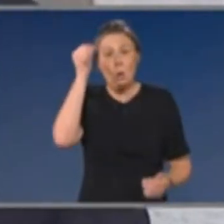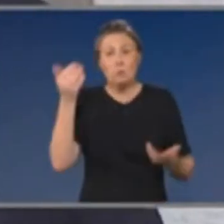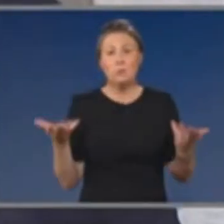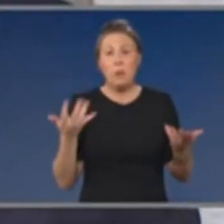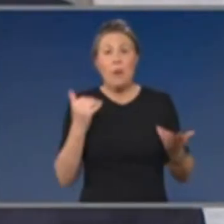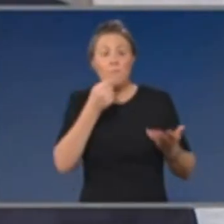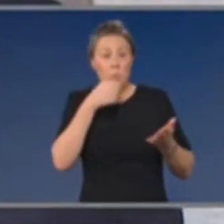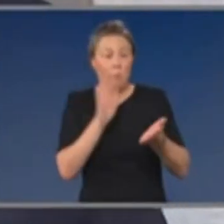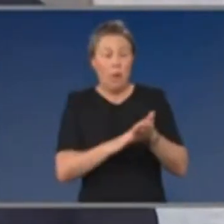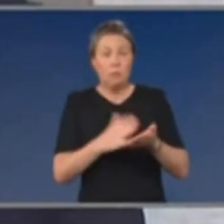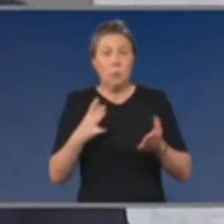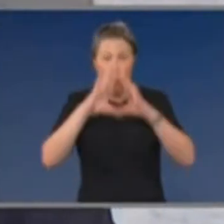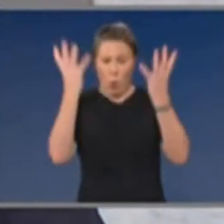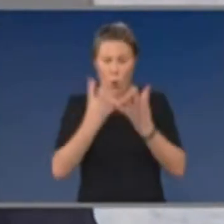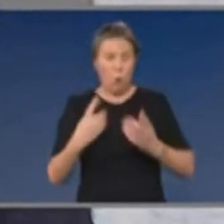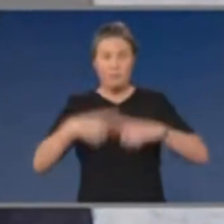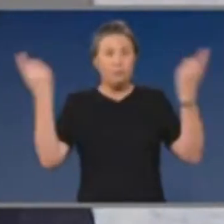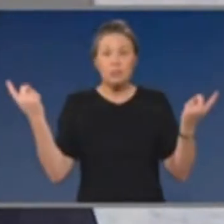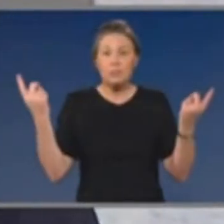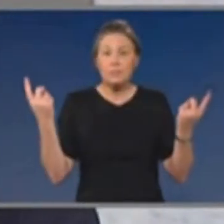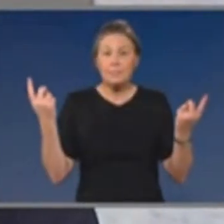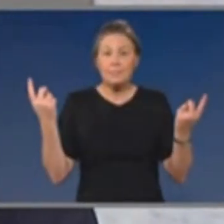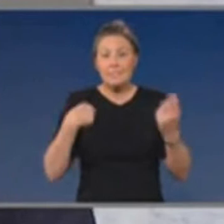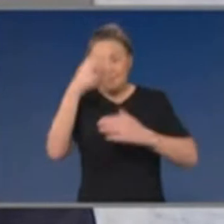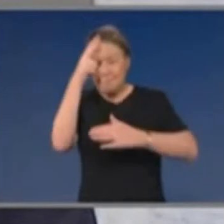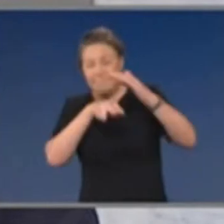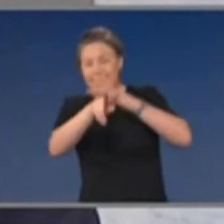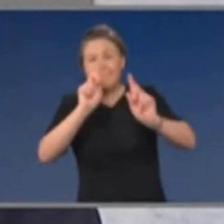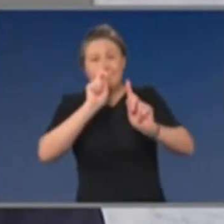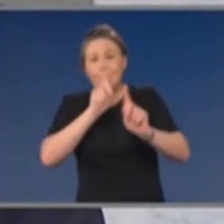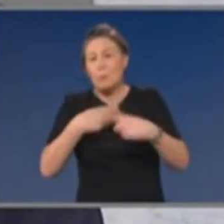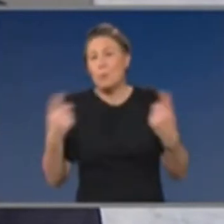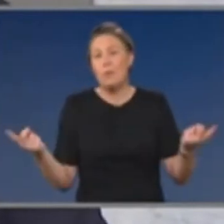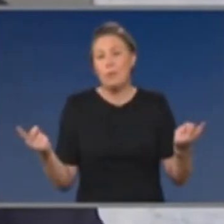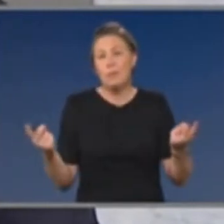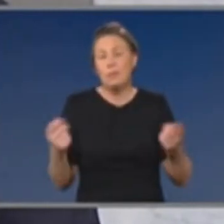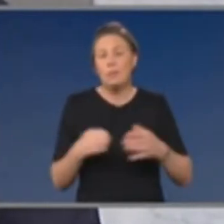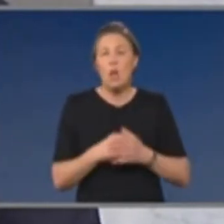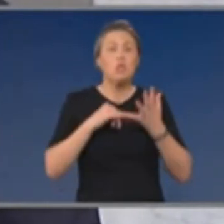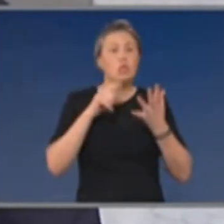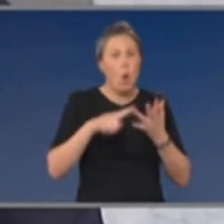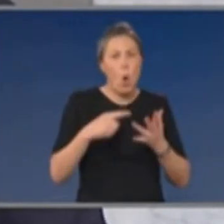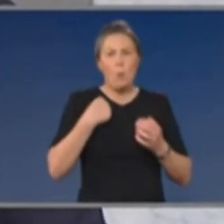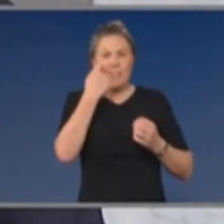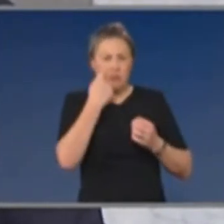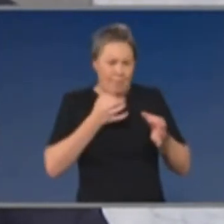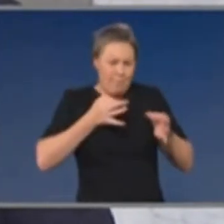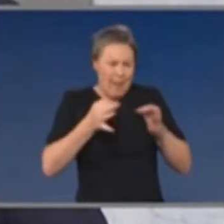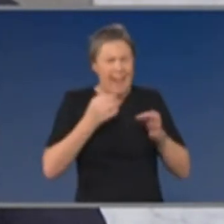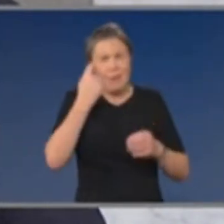like in a few months from now is not an easy task, but we believe we've been able to fine-tune those decisions